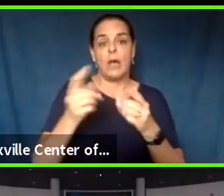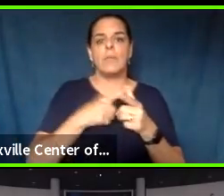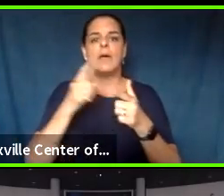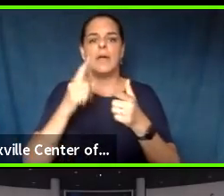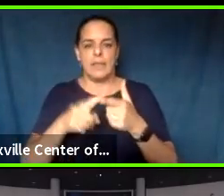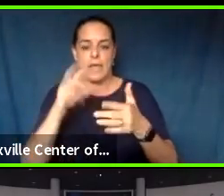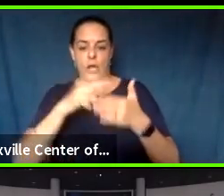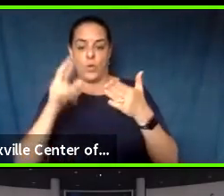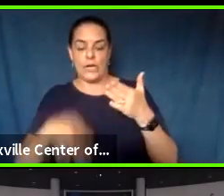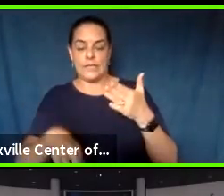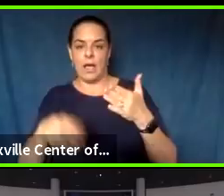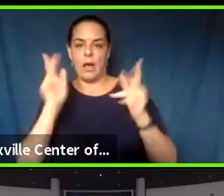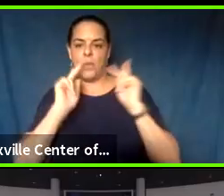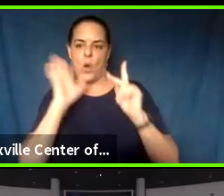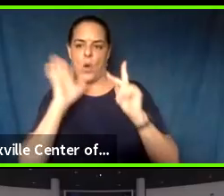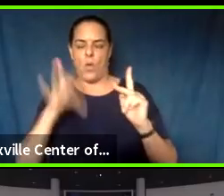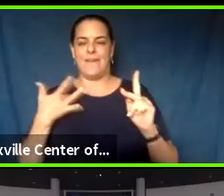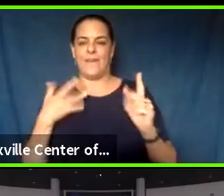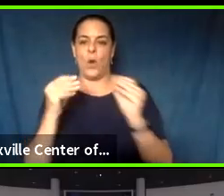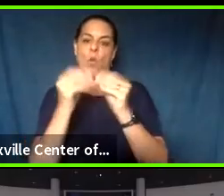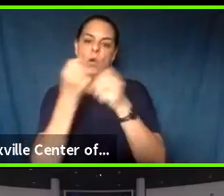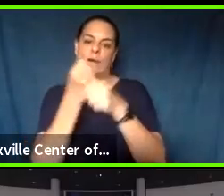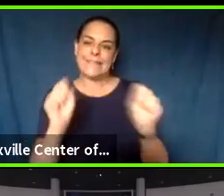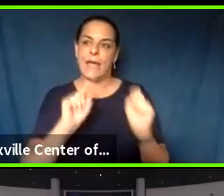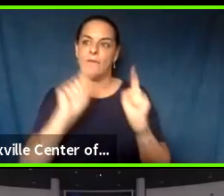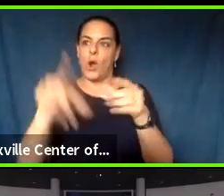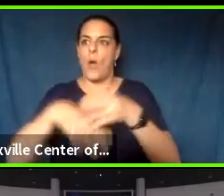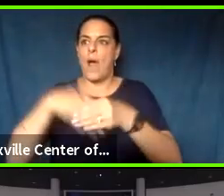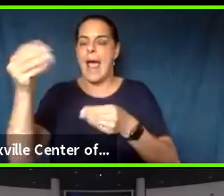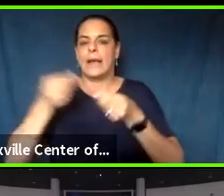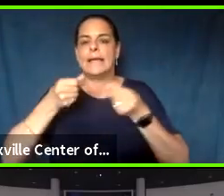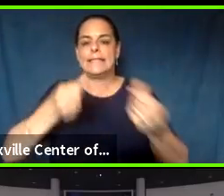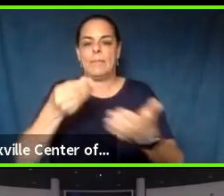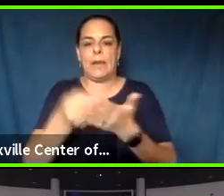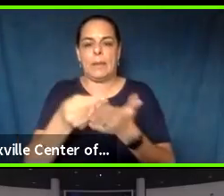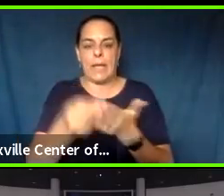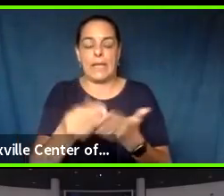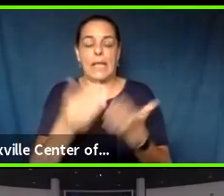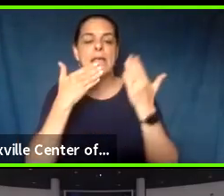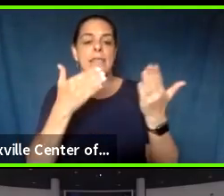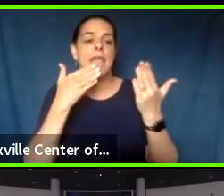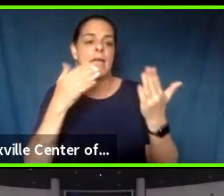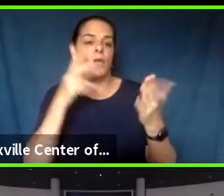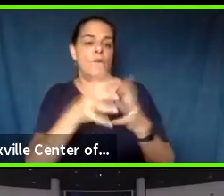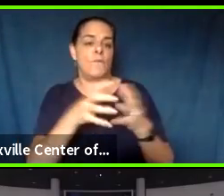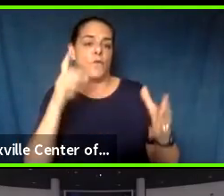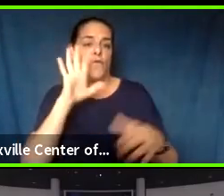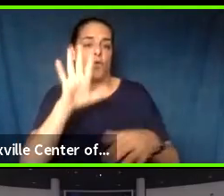residents as a whole will feel safer venturing out and spending money within the community. Thank you very much for the time.